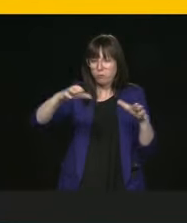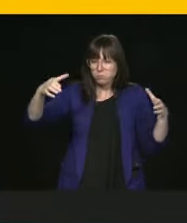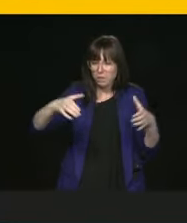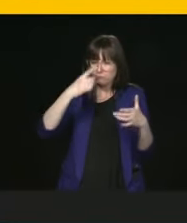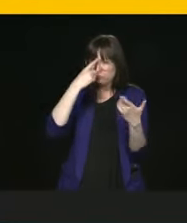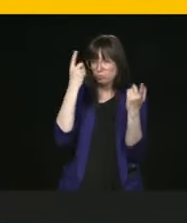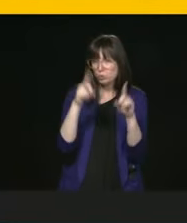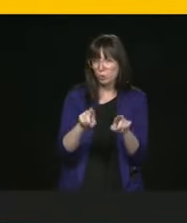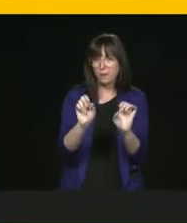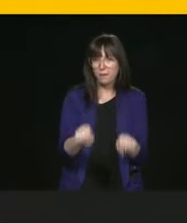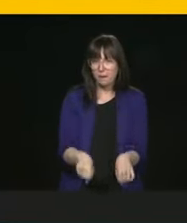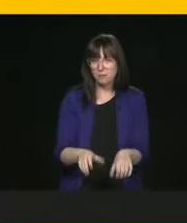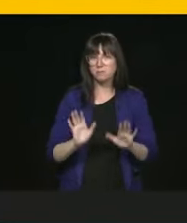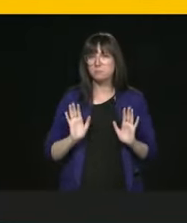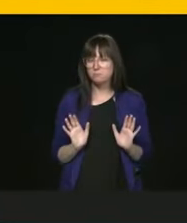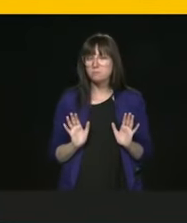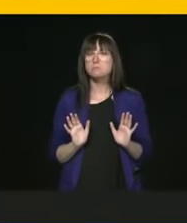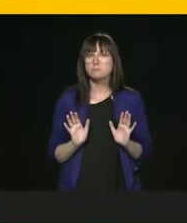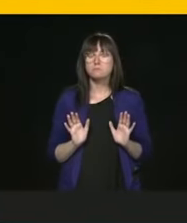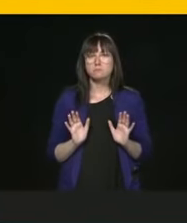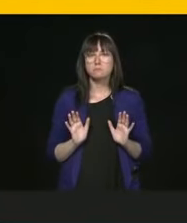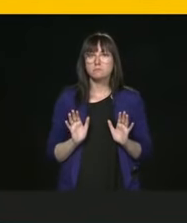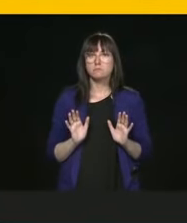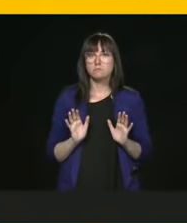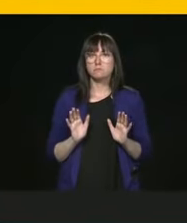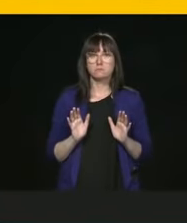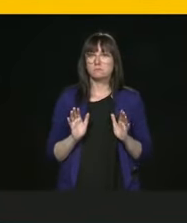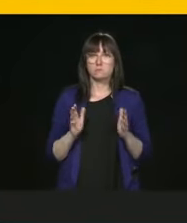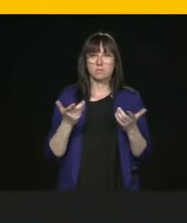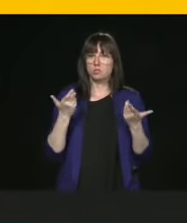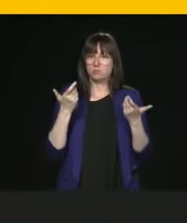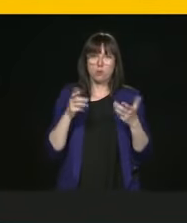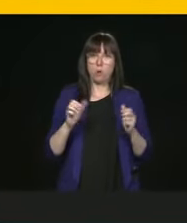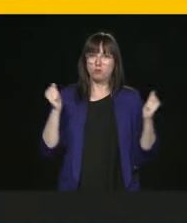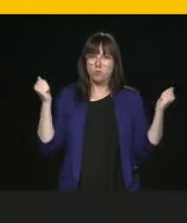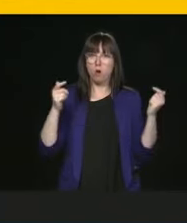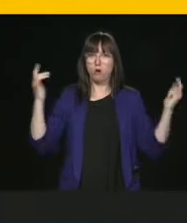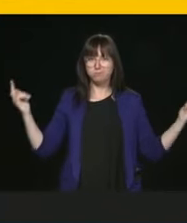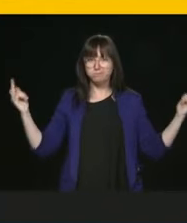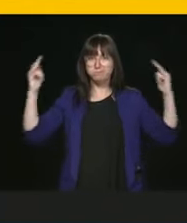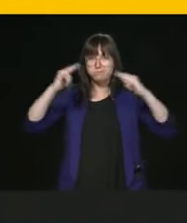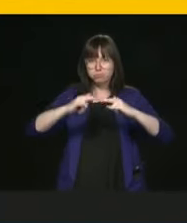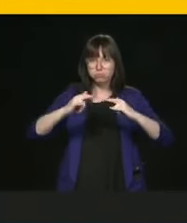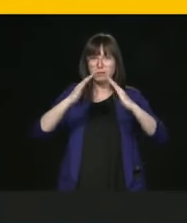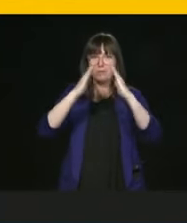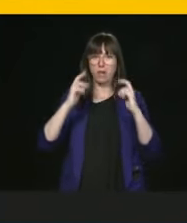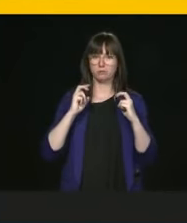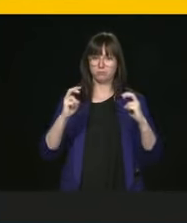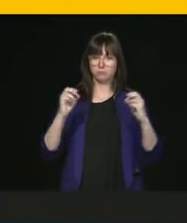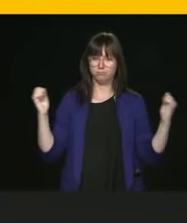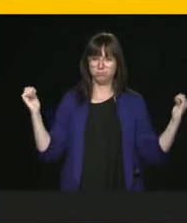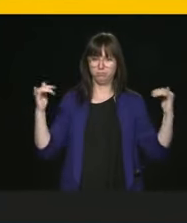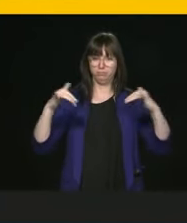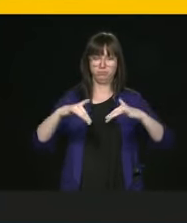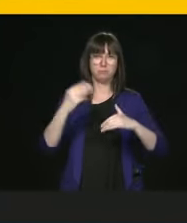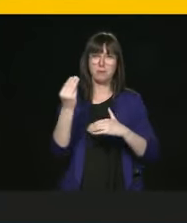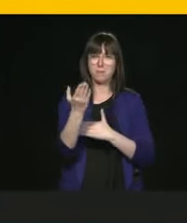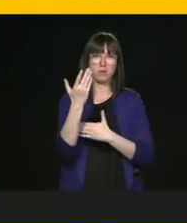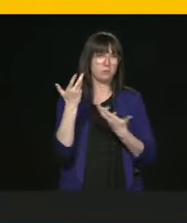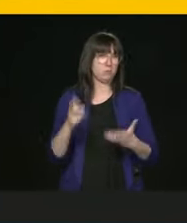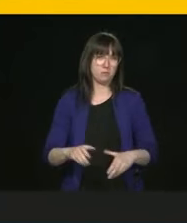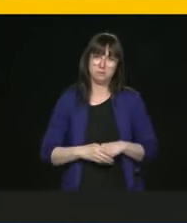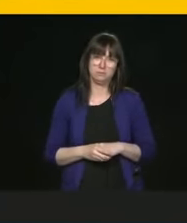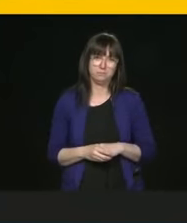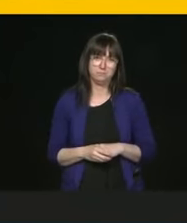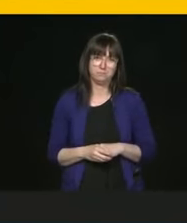agreement so that we don't all have to convene in the House of Commons on Monday morning.